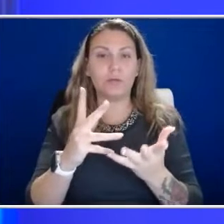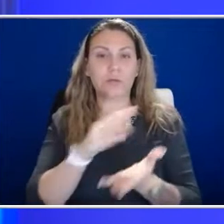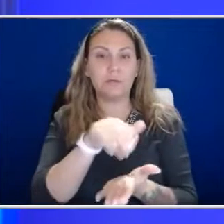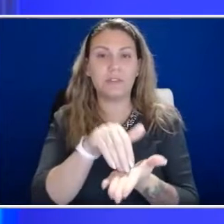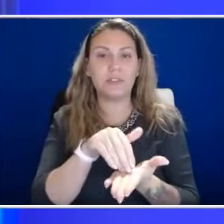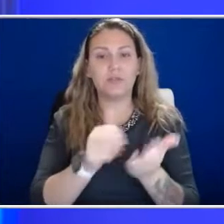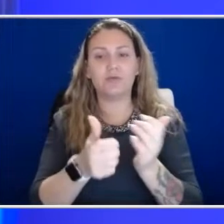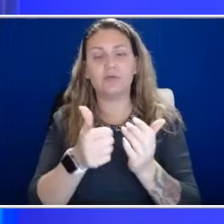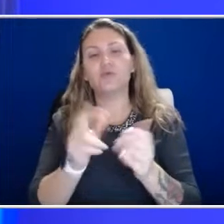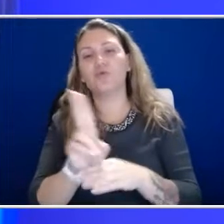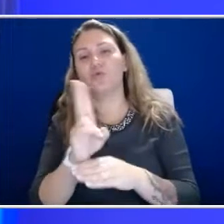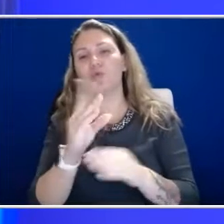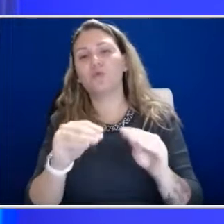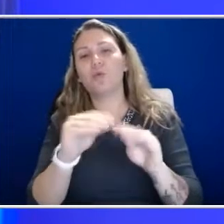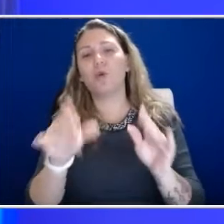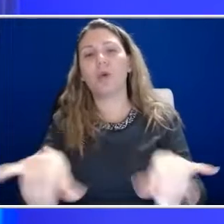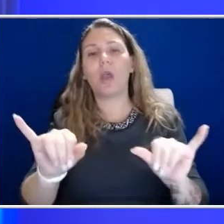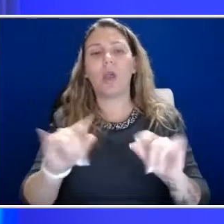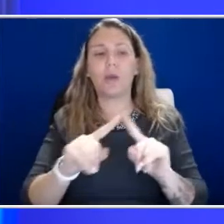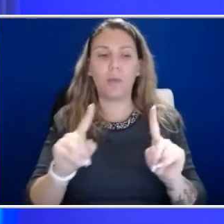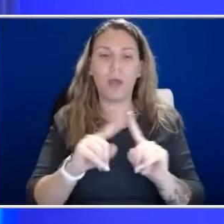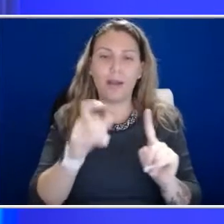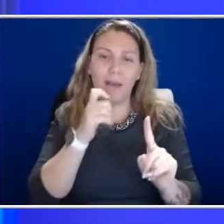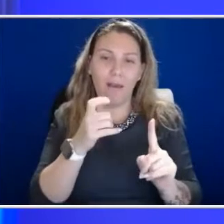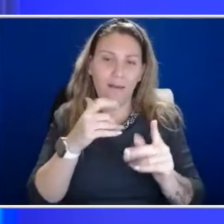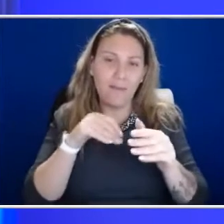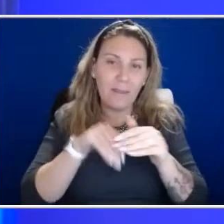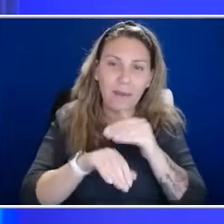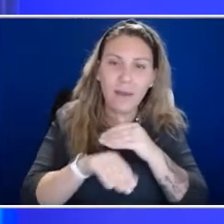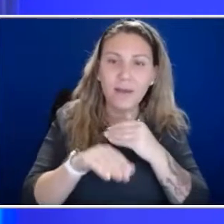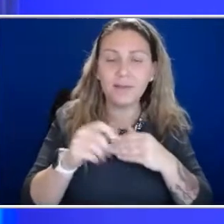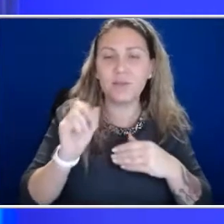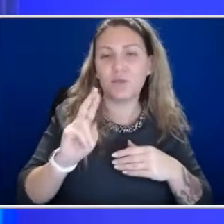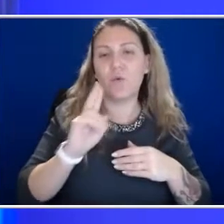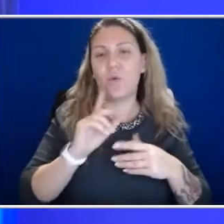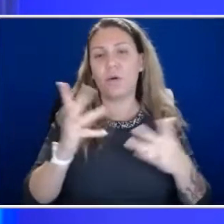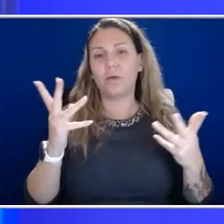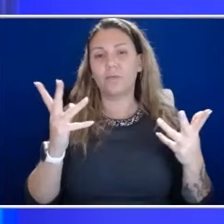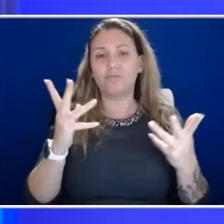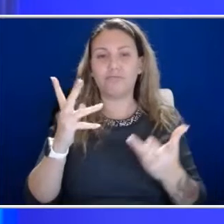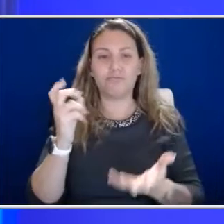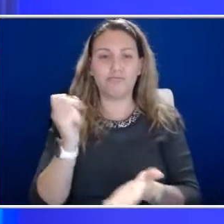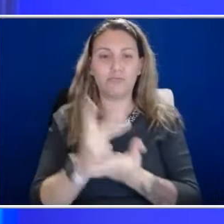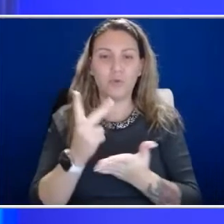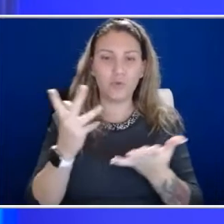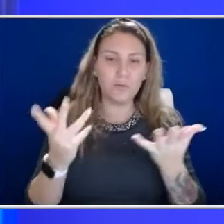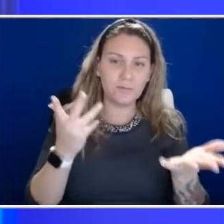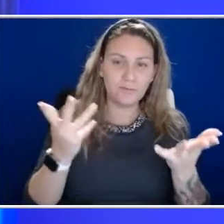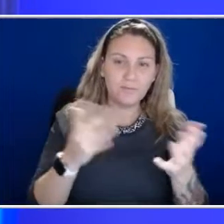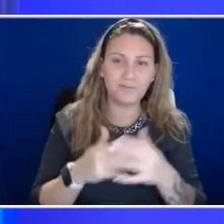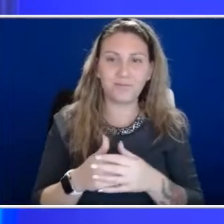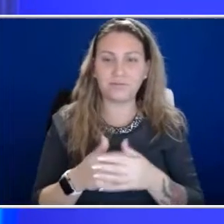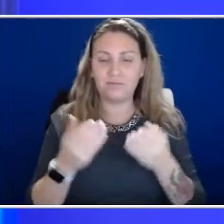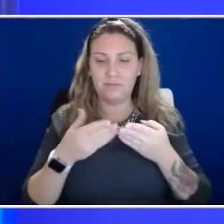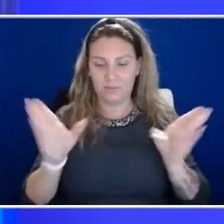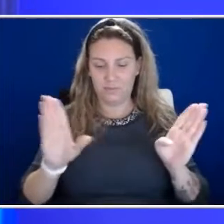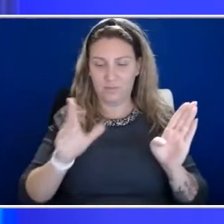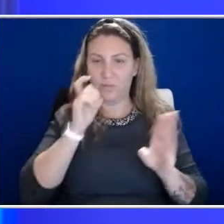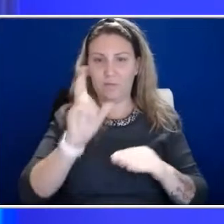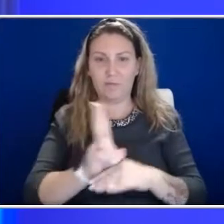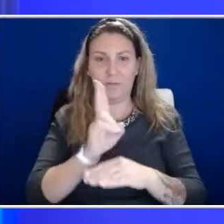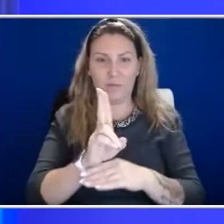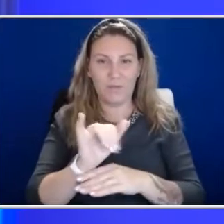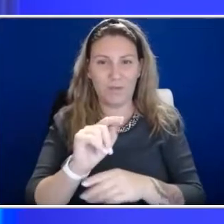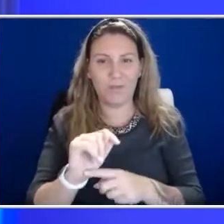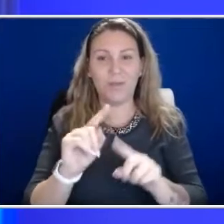but again, not having that access or not having it approved, we generally do not use it. One of the most